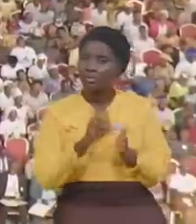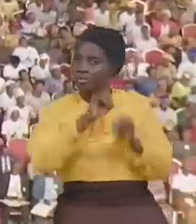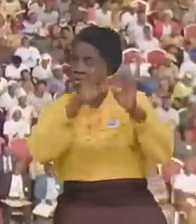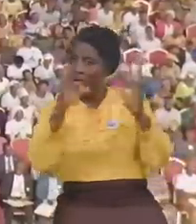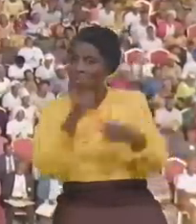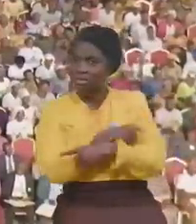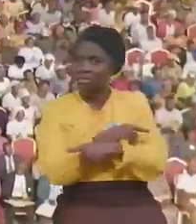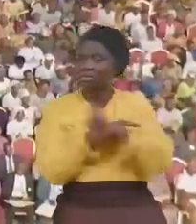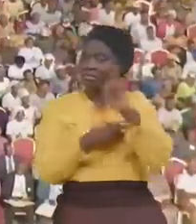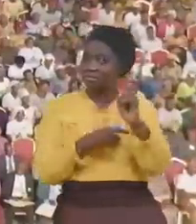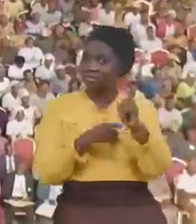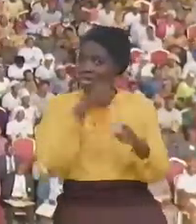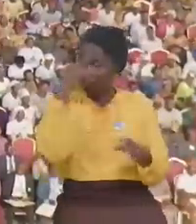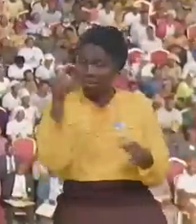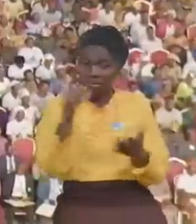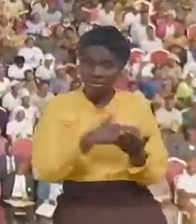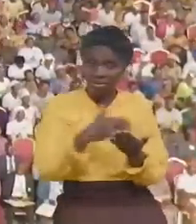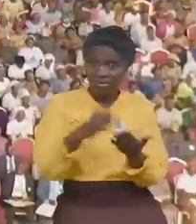Because the songwriter says,